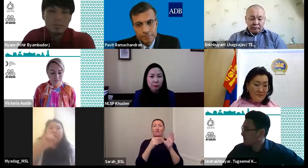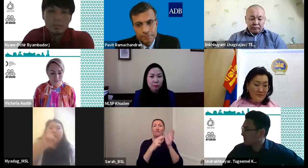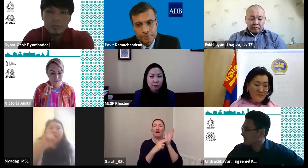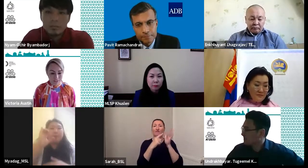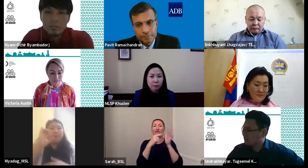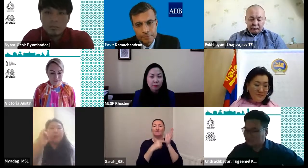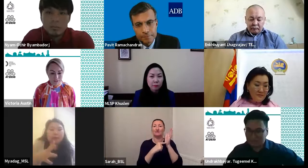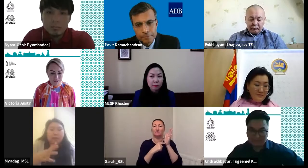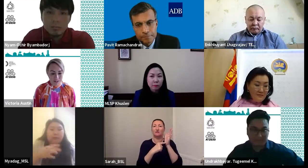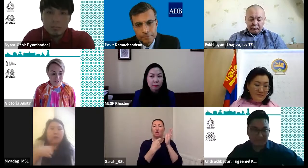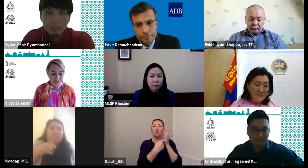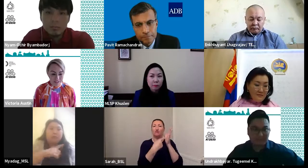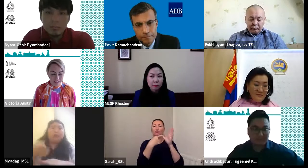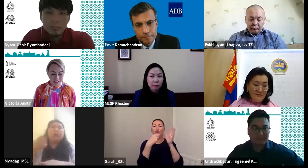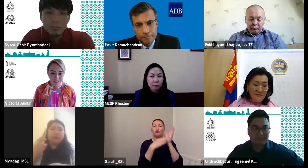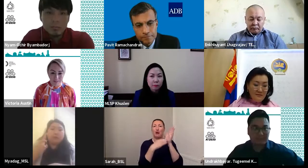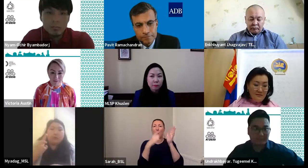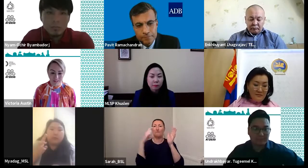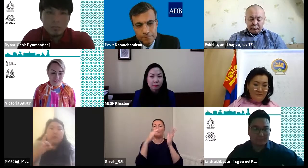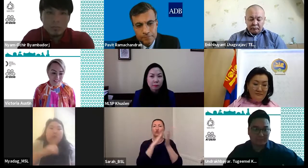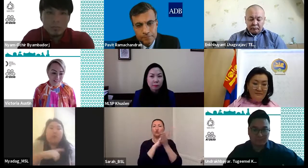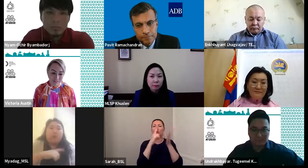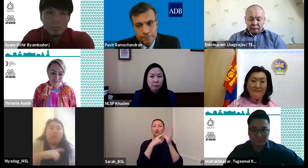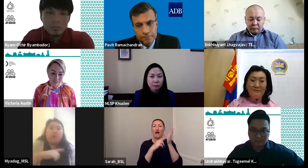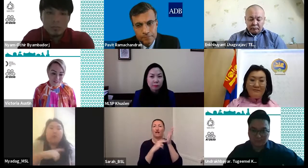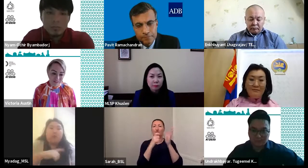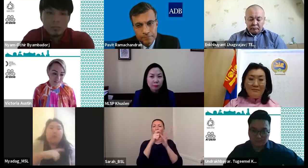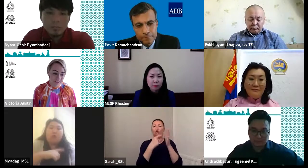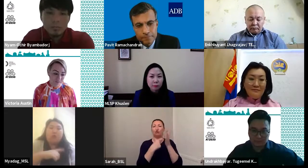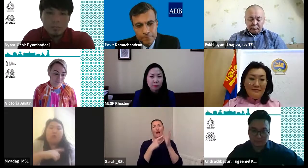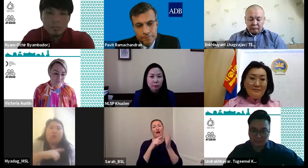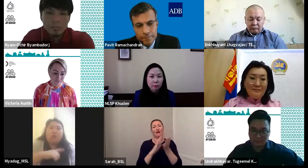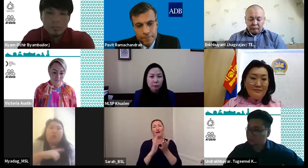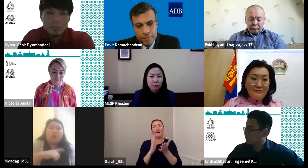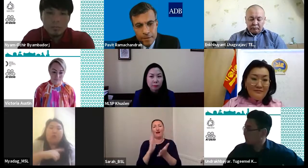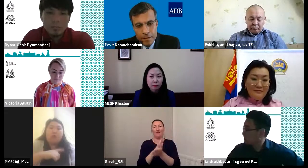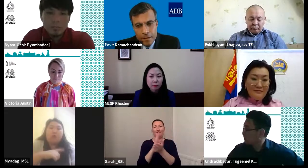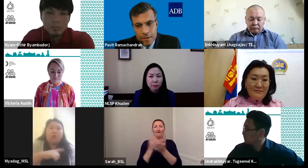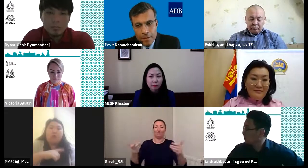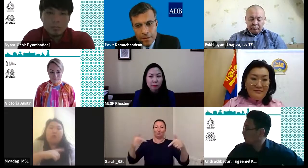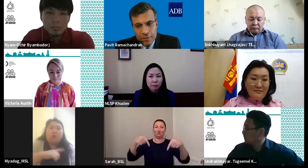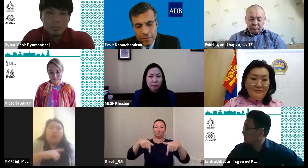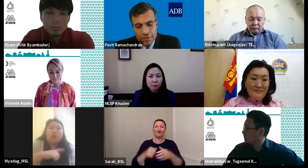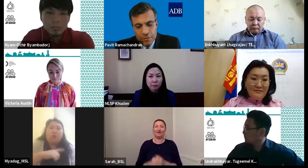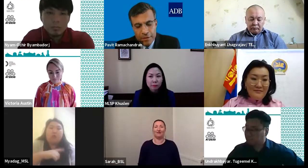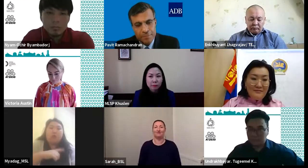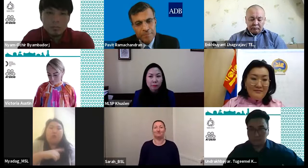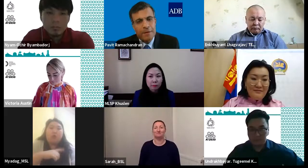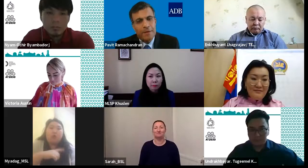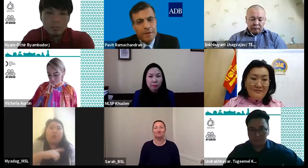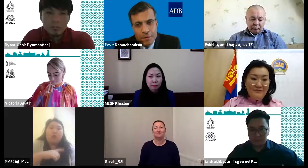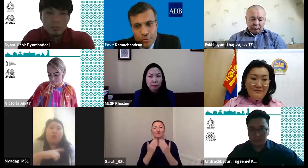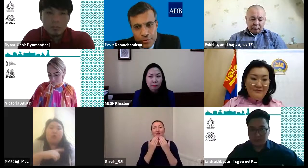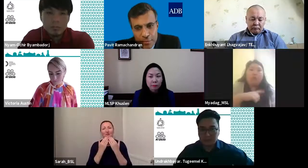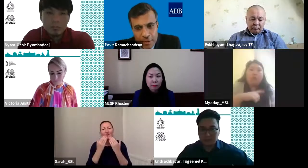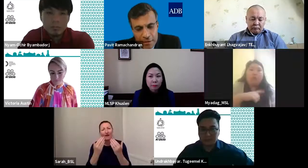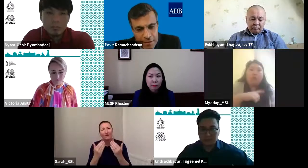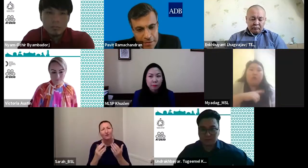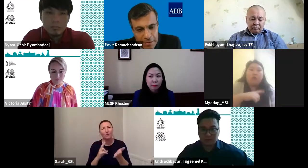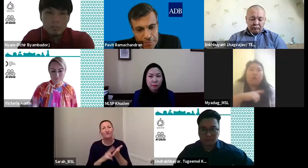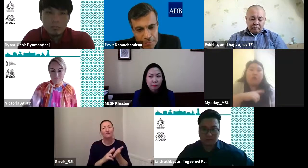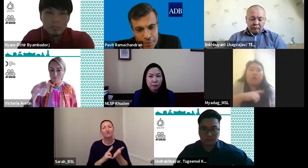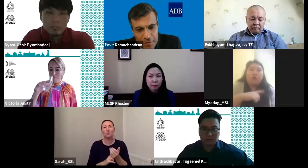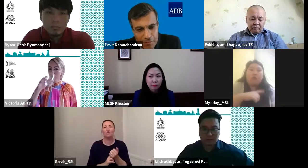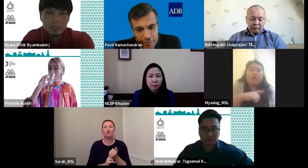very grateful to you for your time and joining us this morning. The floor is yours, sir. Thank you, Victoria. Udrin